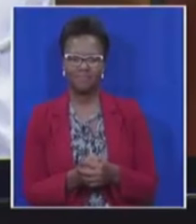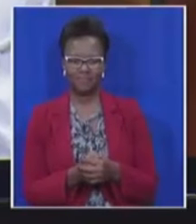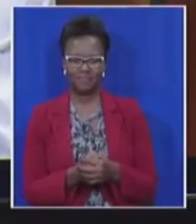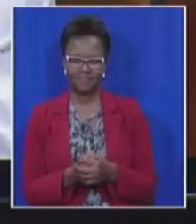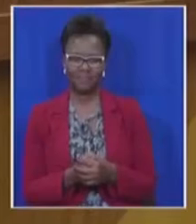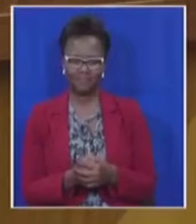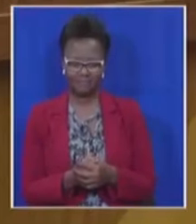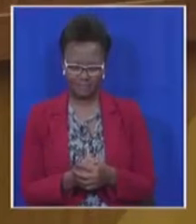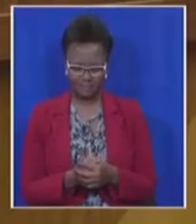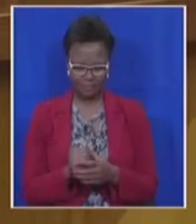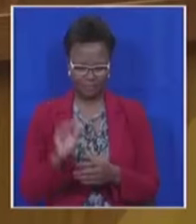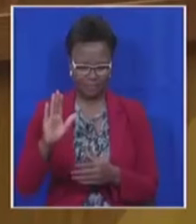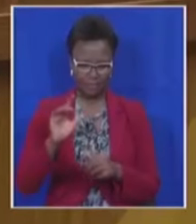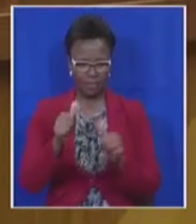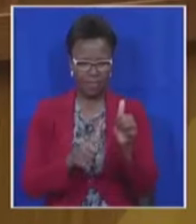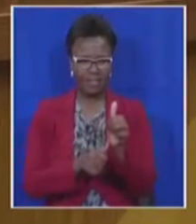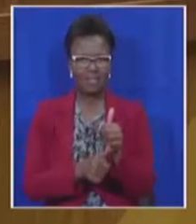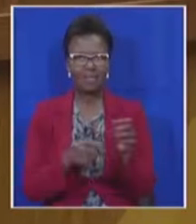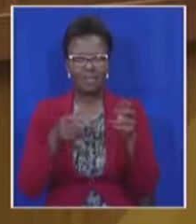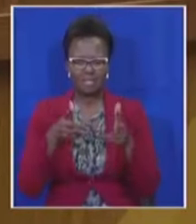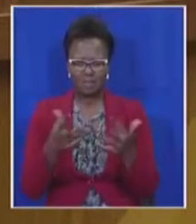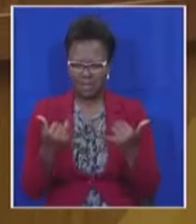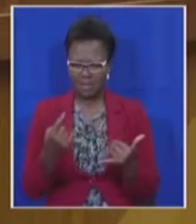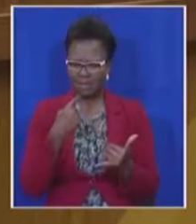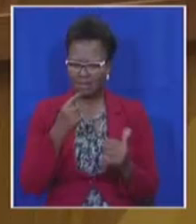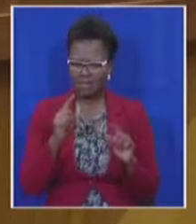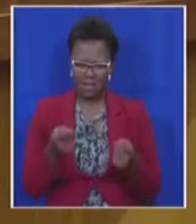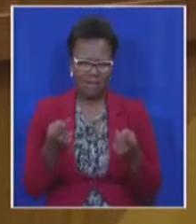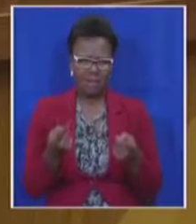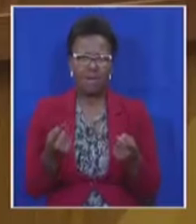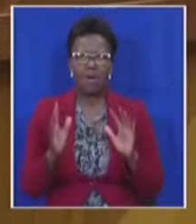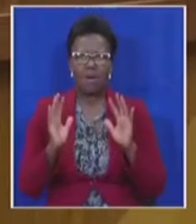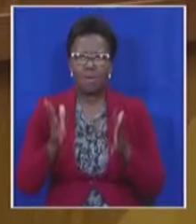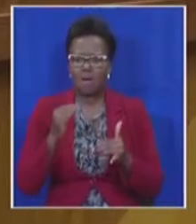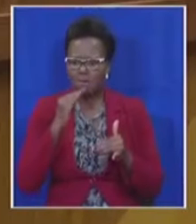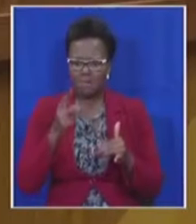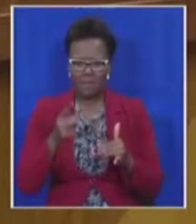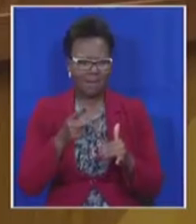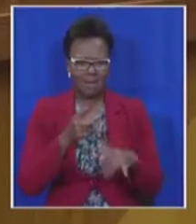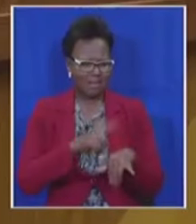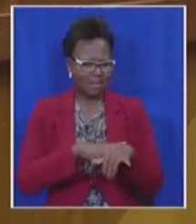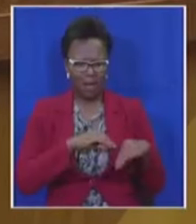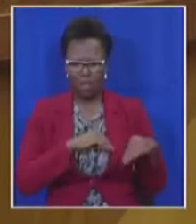With due respect, Deputy Speaker, I didn't. I just feel these are time delaying tactics to disrupt my speech. I didn't.